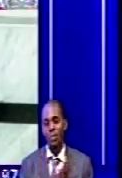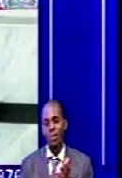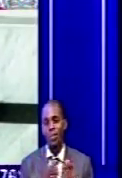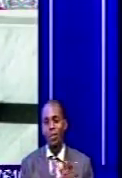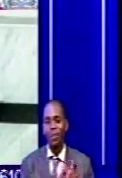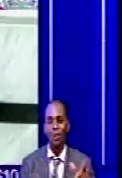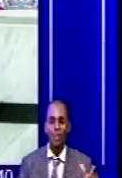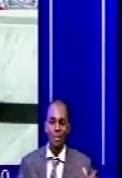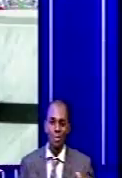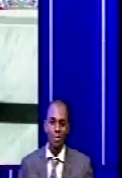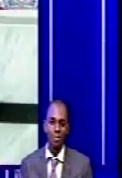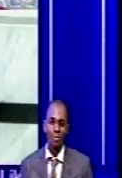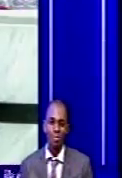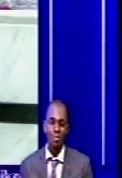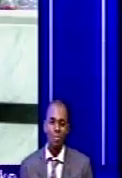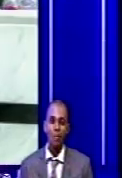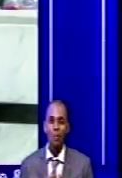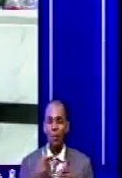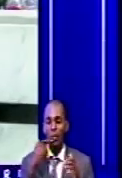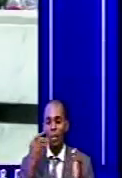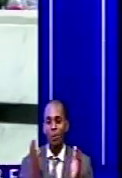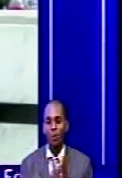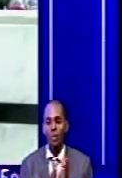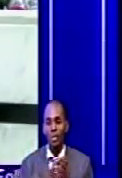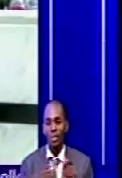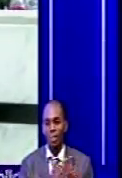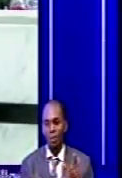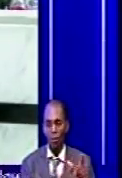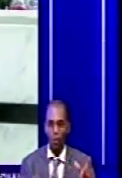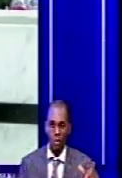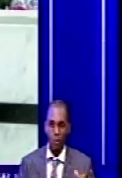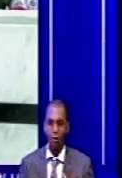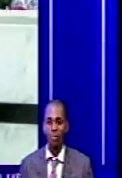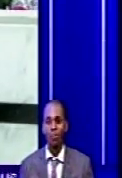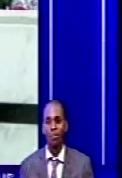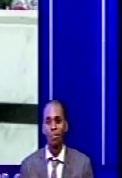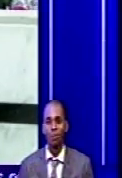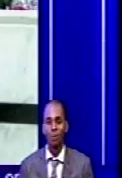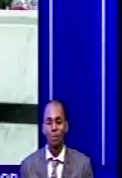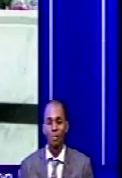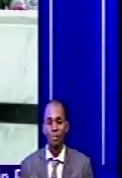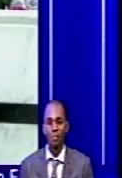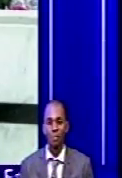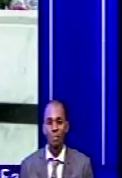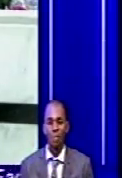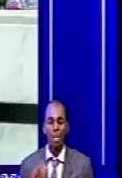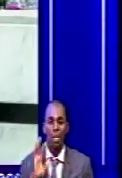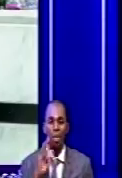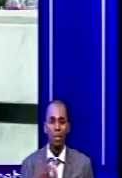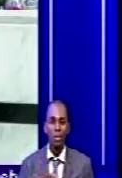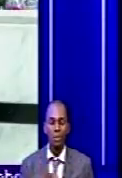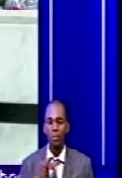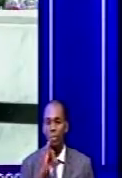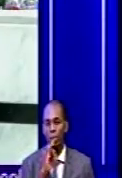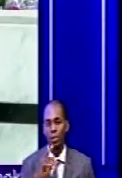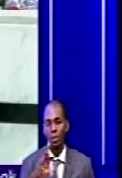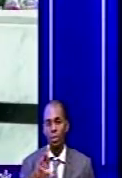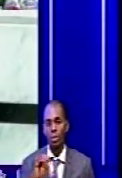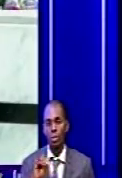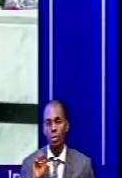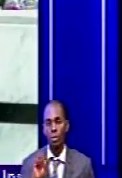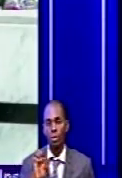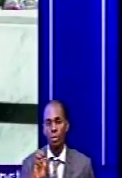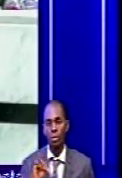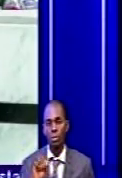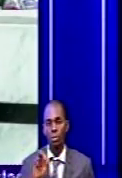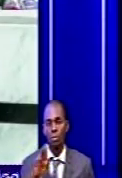that bed, I saw myself using walking stick. After that, when I wake up, I did not take time to pray over the dream. And